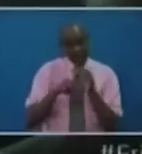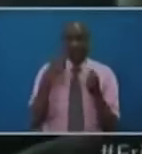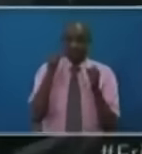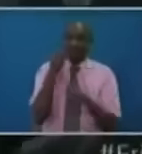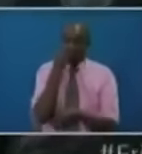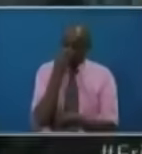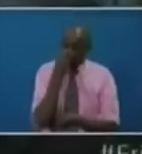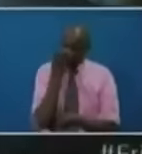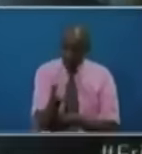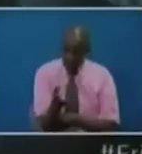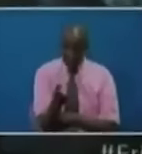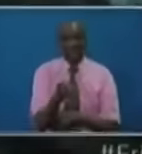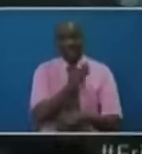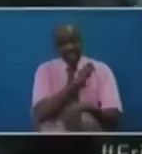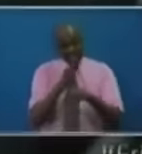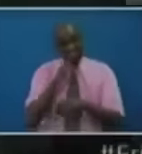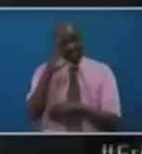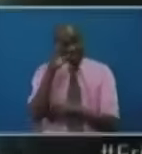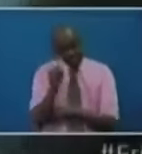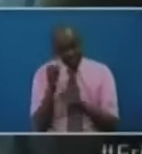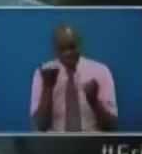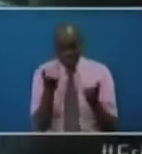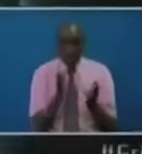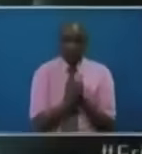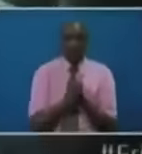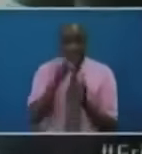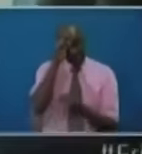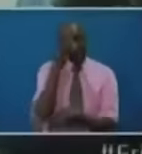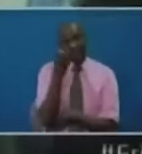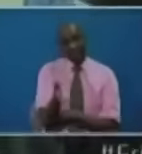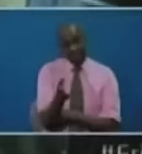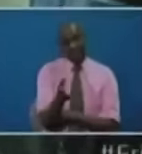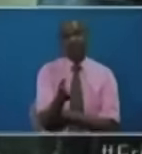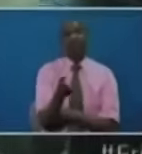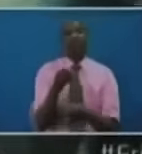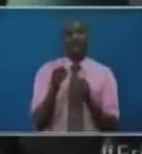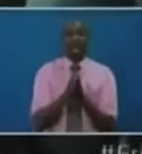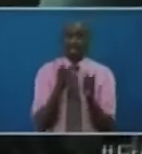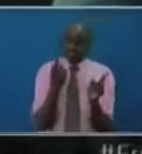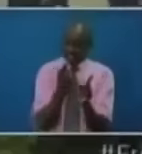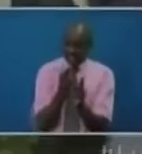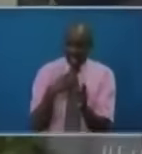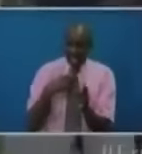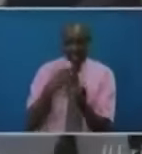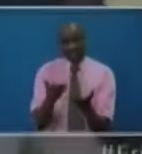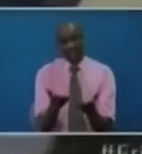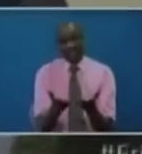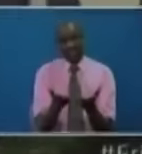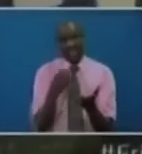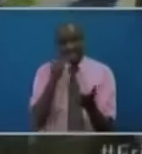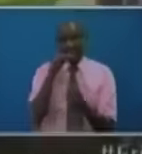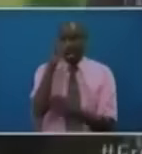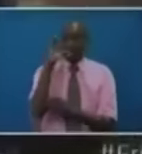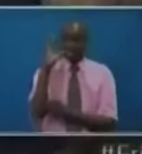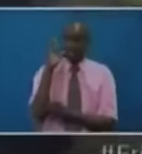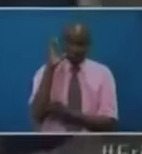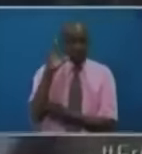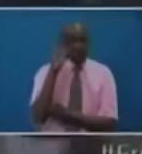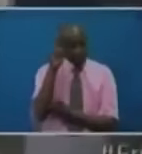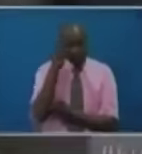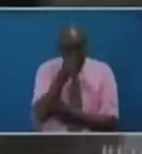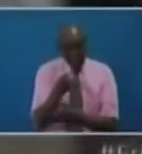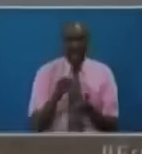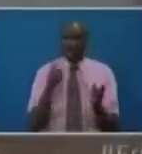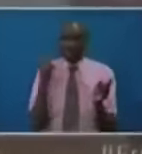Ruto, Energy CS Charles Keter, and Governor Paul Chepkwony, launched a state-of-art intensive care unit, X-ray and